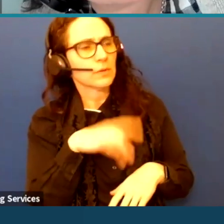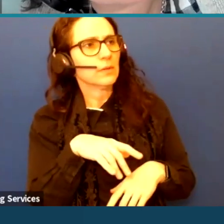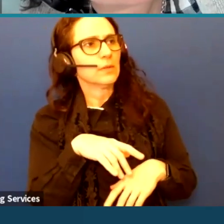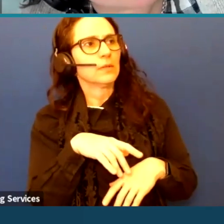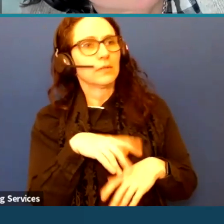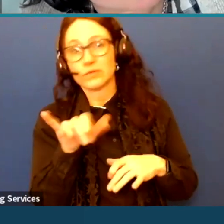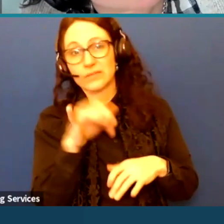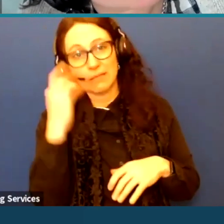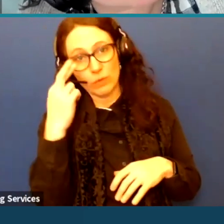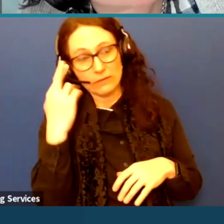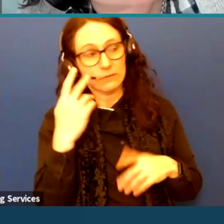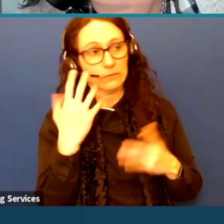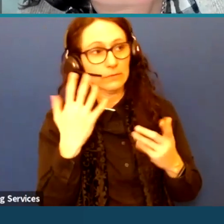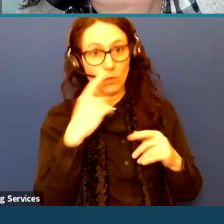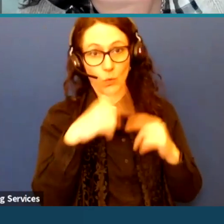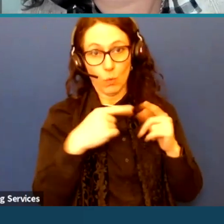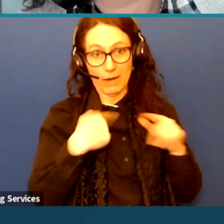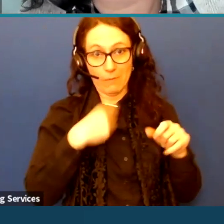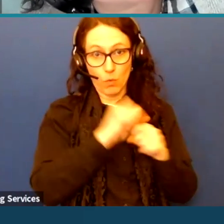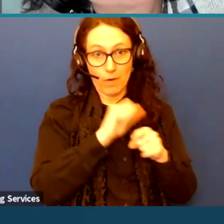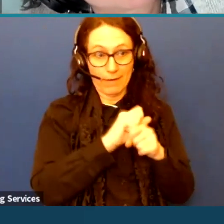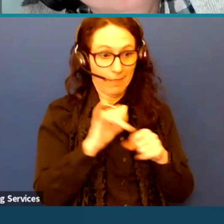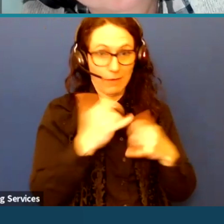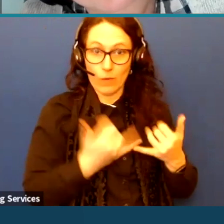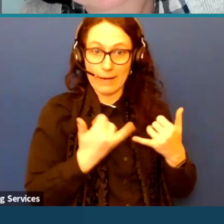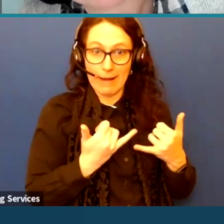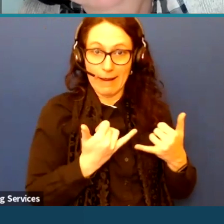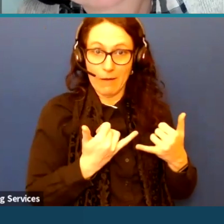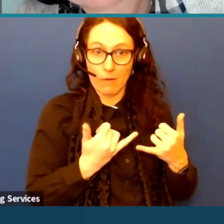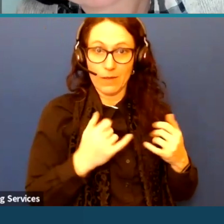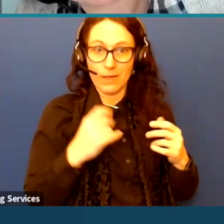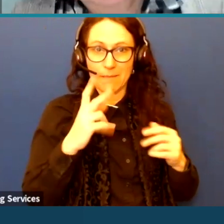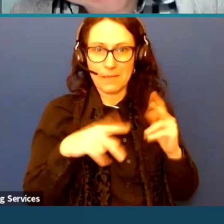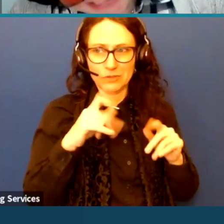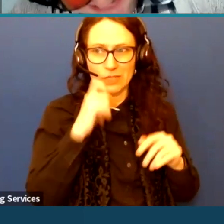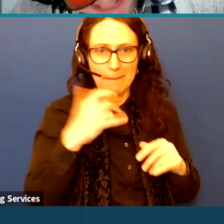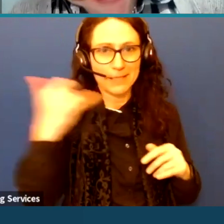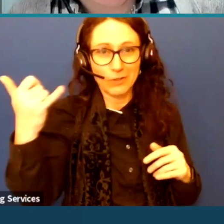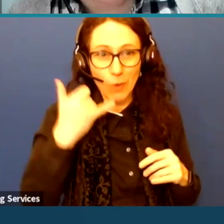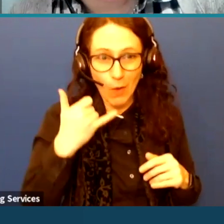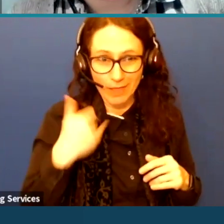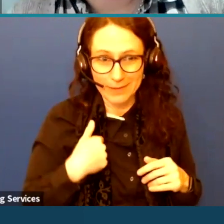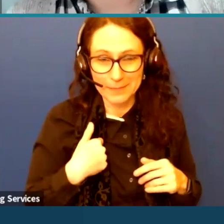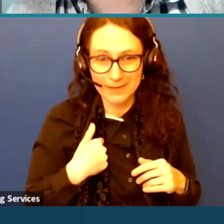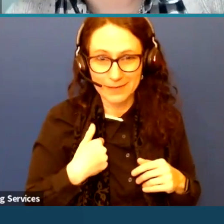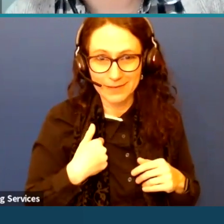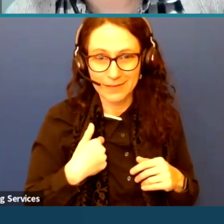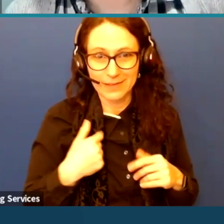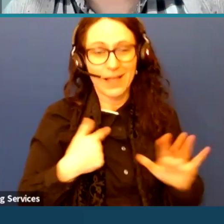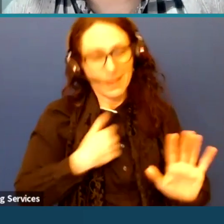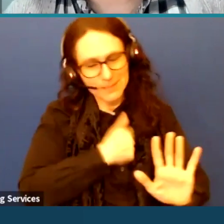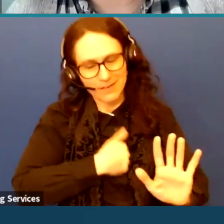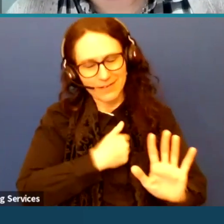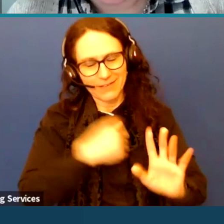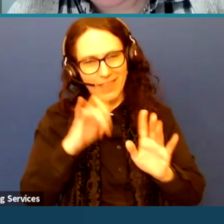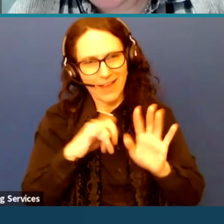why when I'm working, like right now, people should not be calling me. I apologize for that.